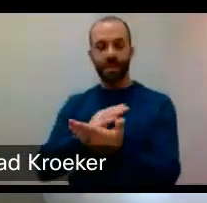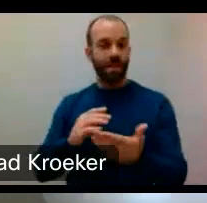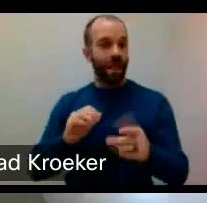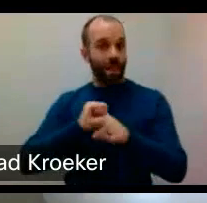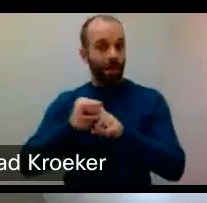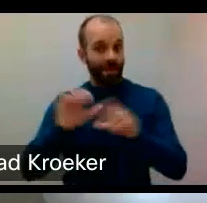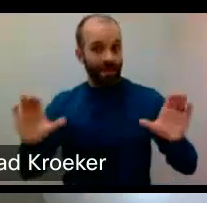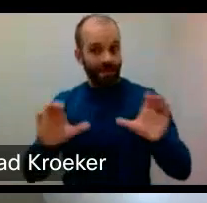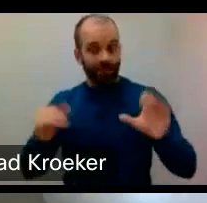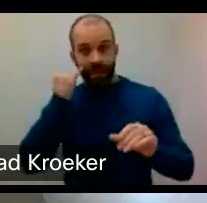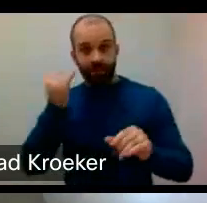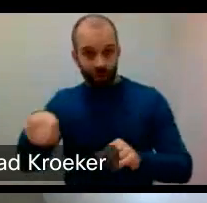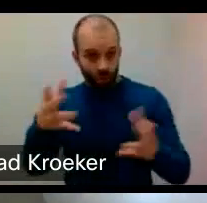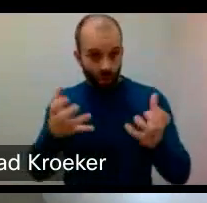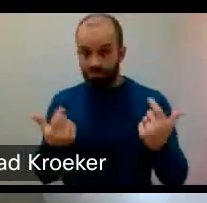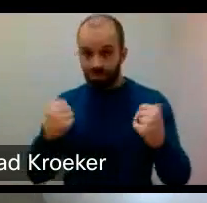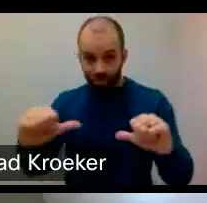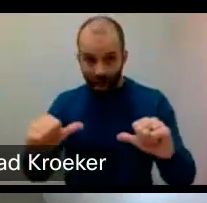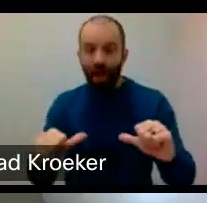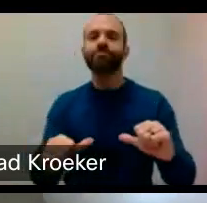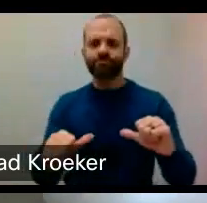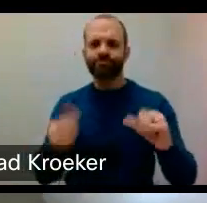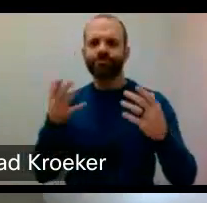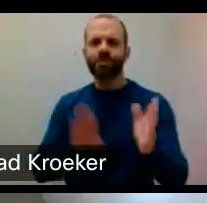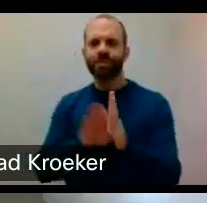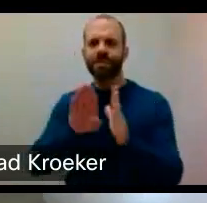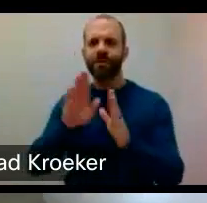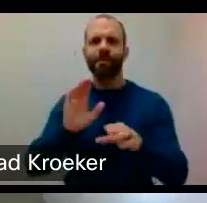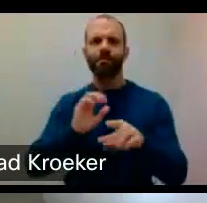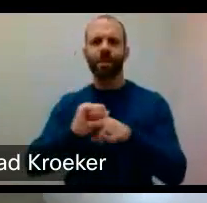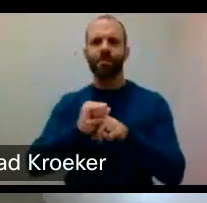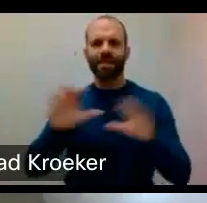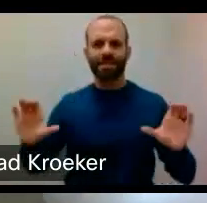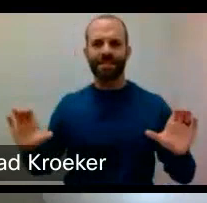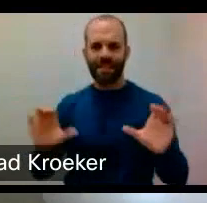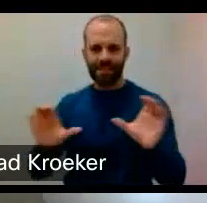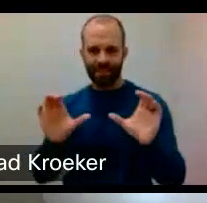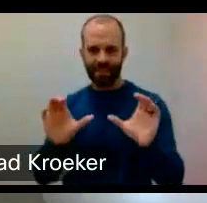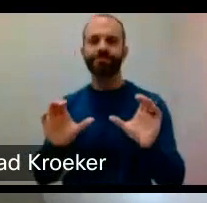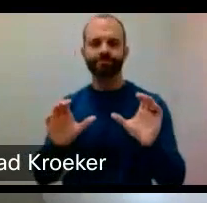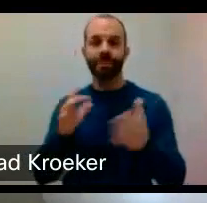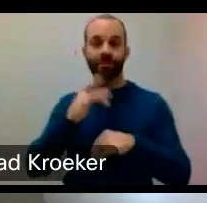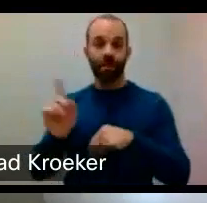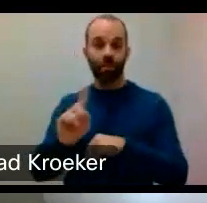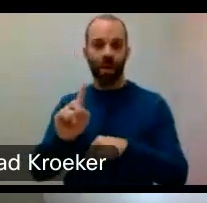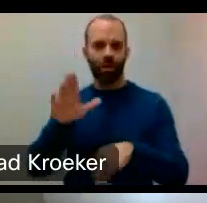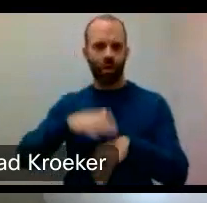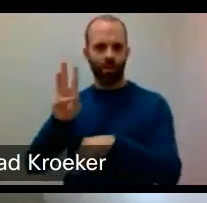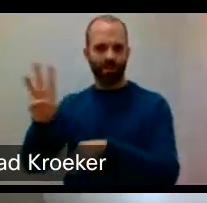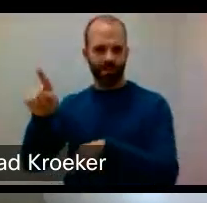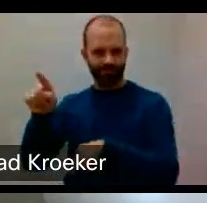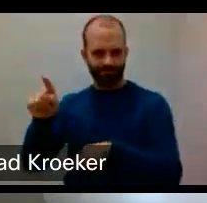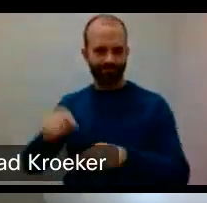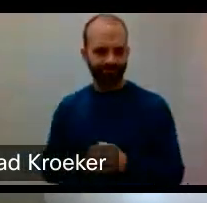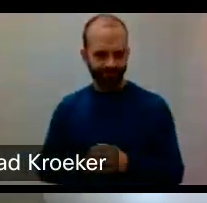activity, if you would like to give this a try, we've created a practice activity for you. So this will be available on the website, and you